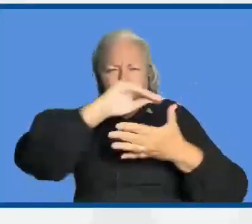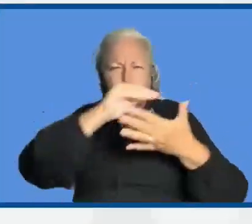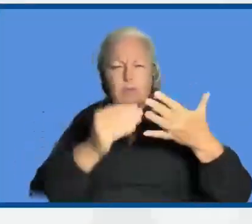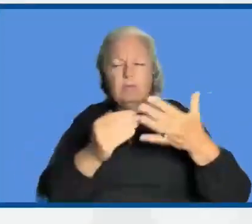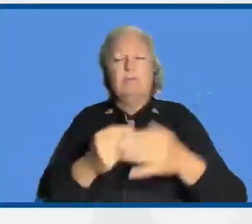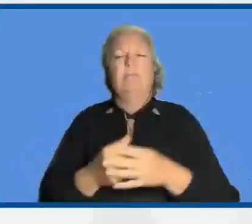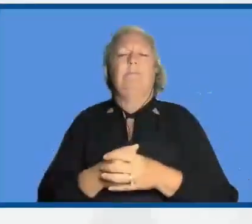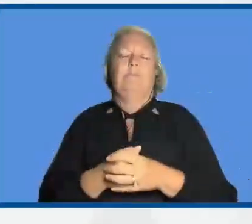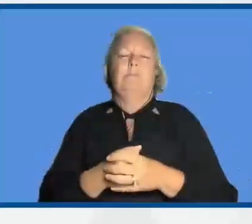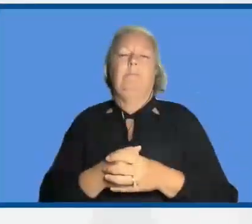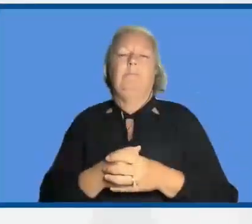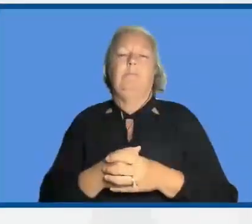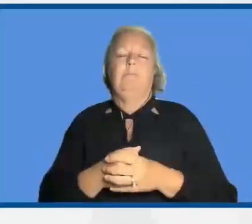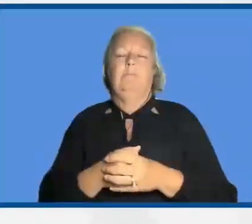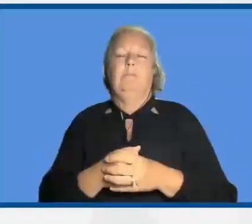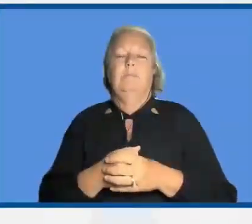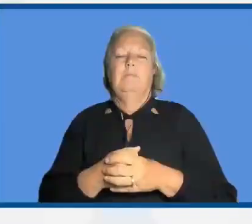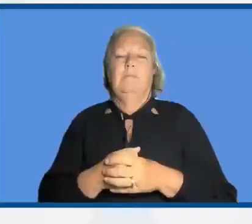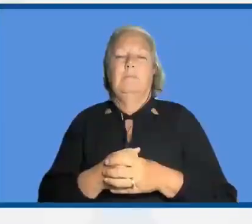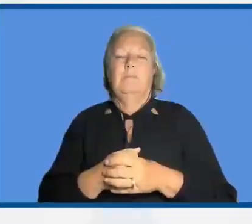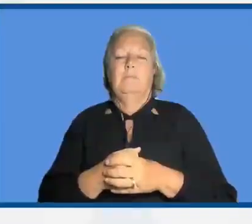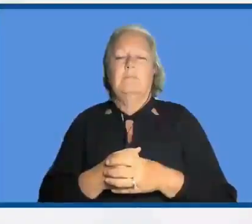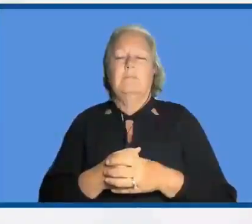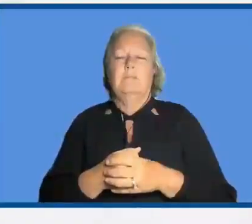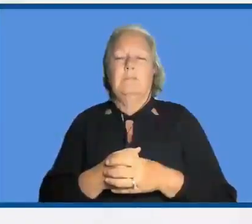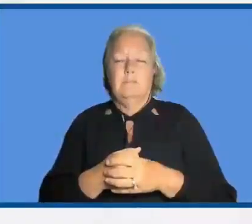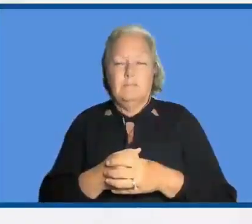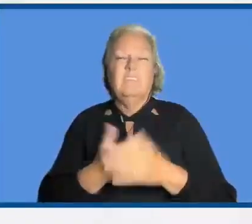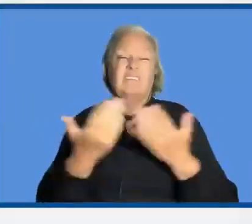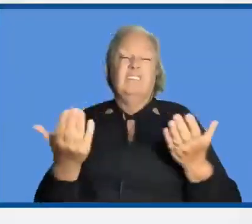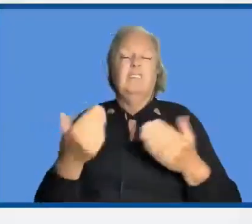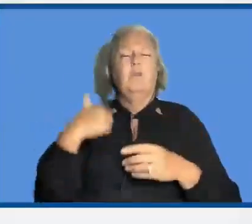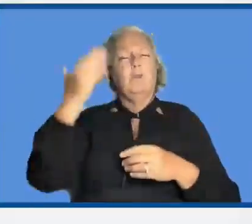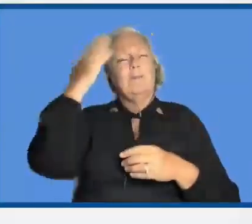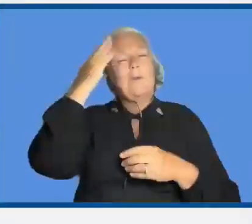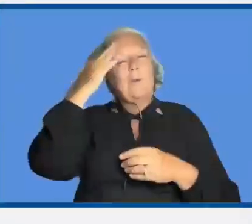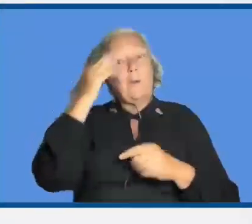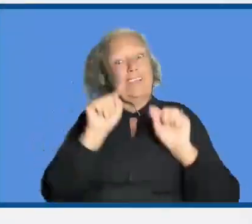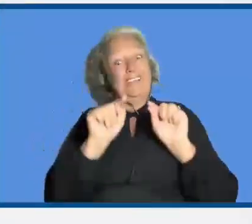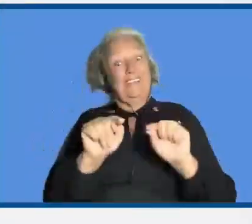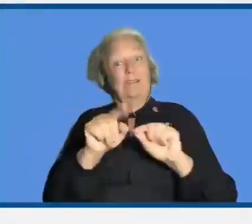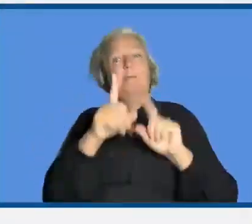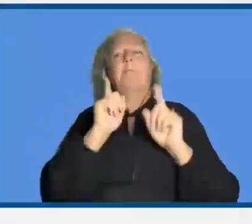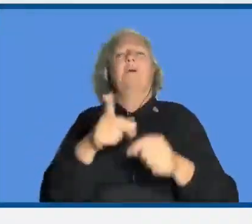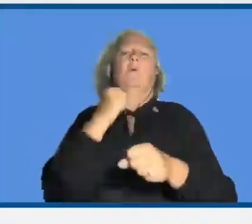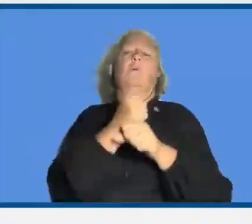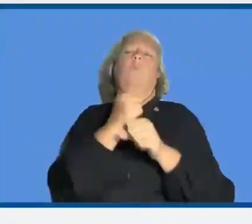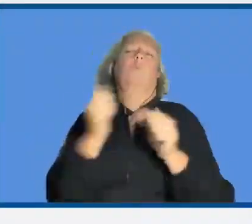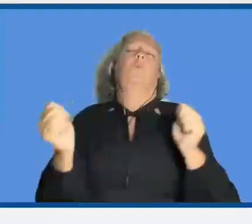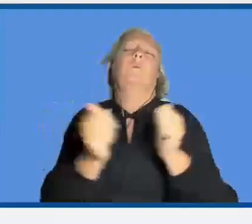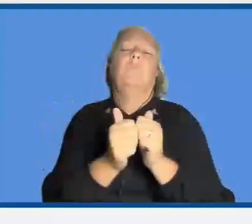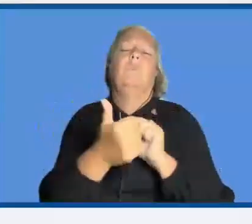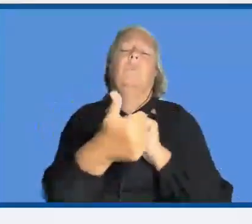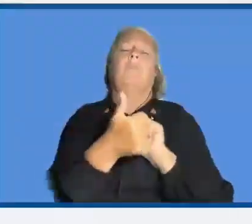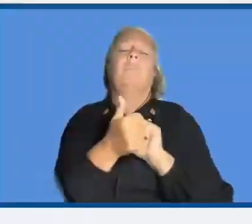It was something that was proven that we needed to work together and just to relate each other rather than just